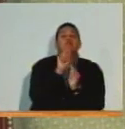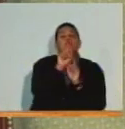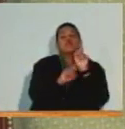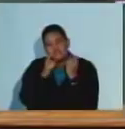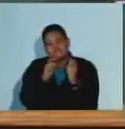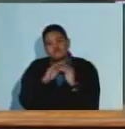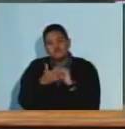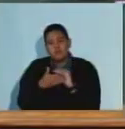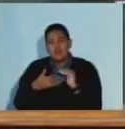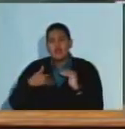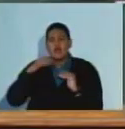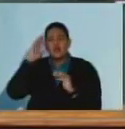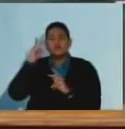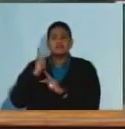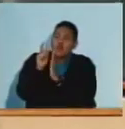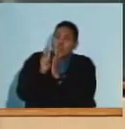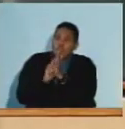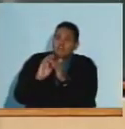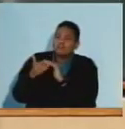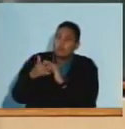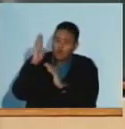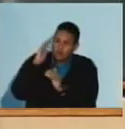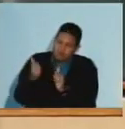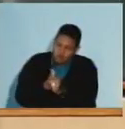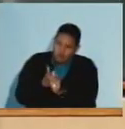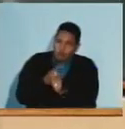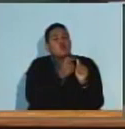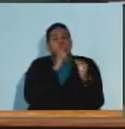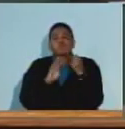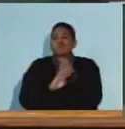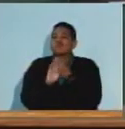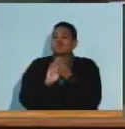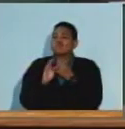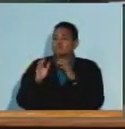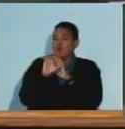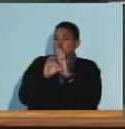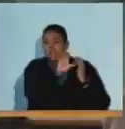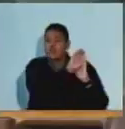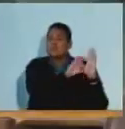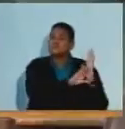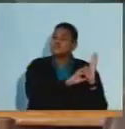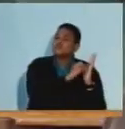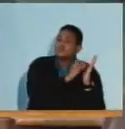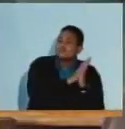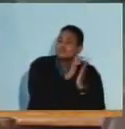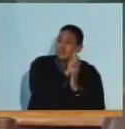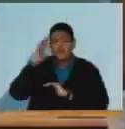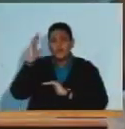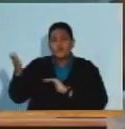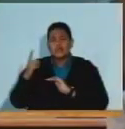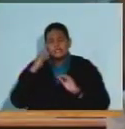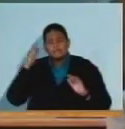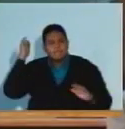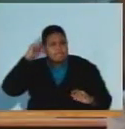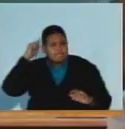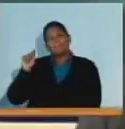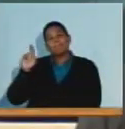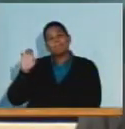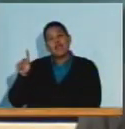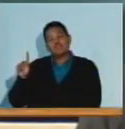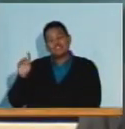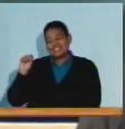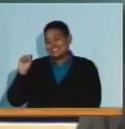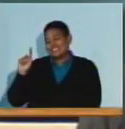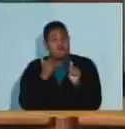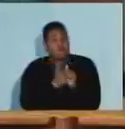questions. The Senate consists of 13 government members and 8 opposition members, but one less than the total were absent on both sides